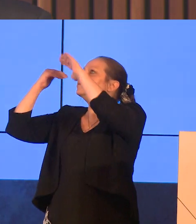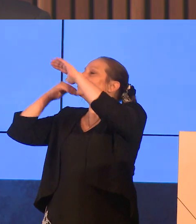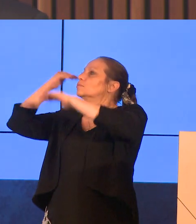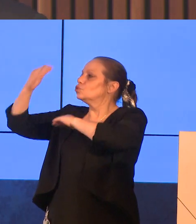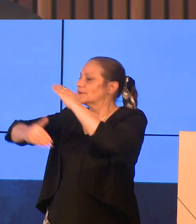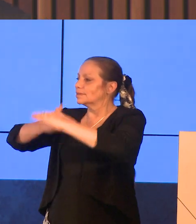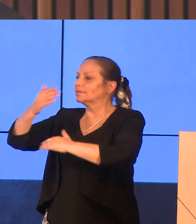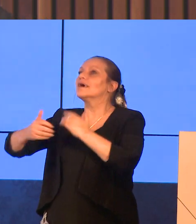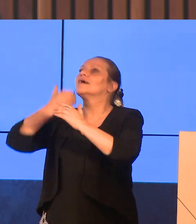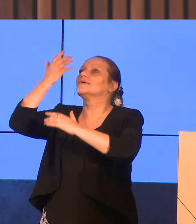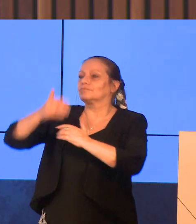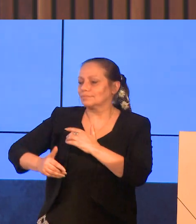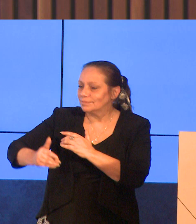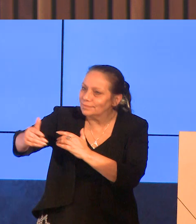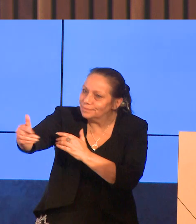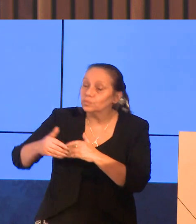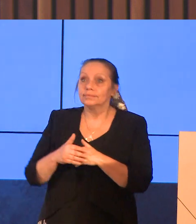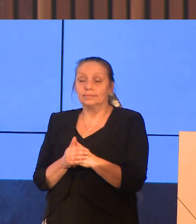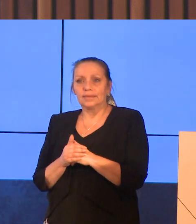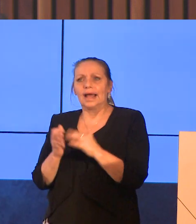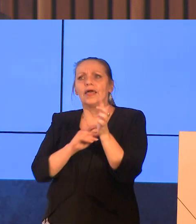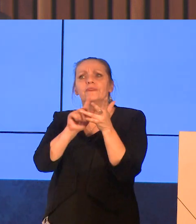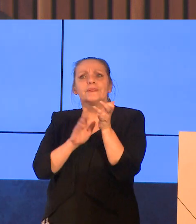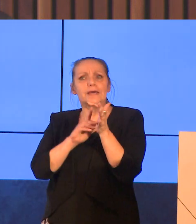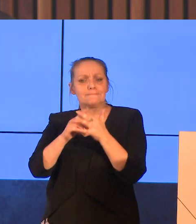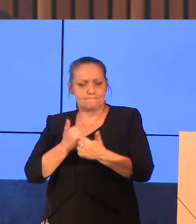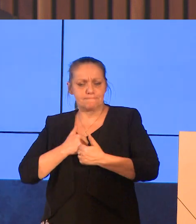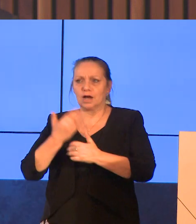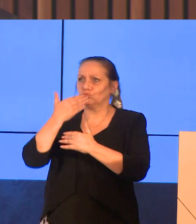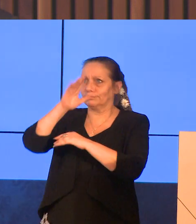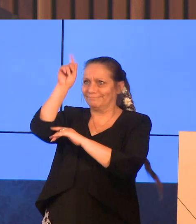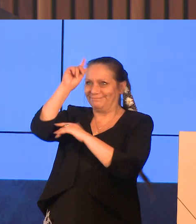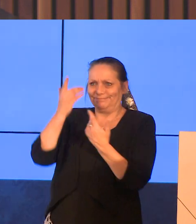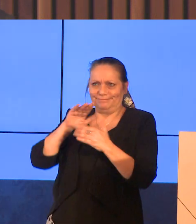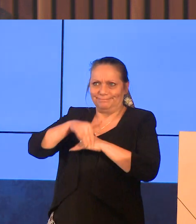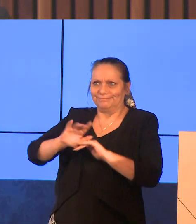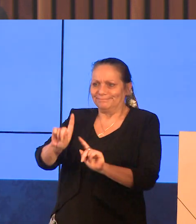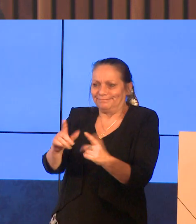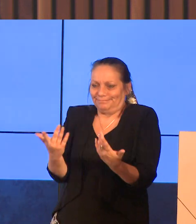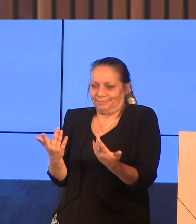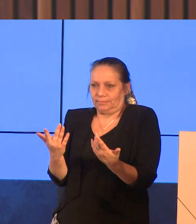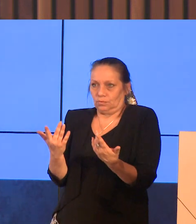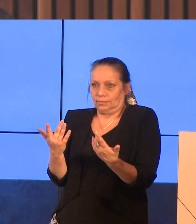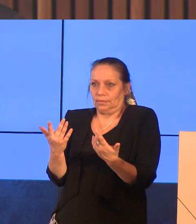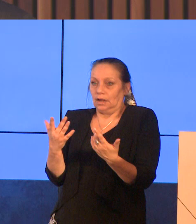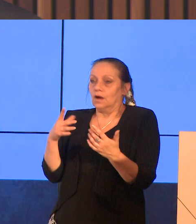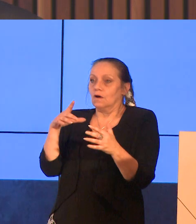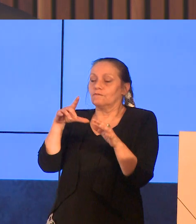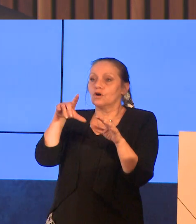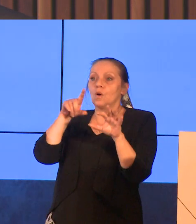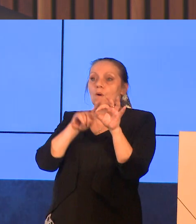present and emerging. The theme of my talk today is about how we shift from